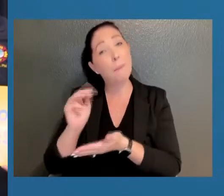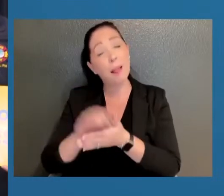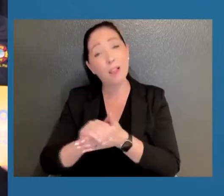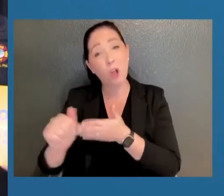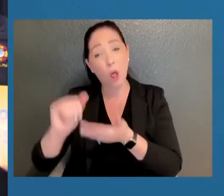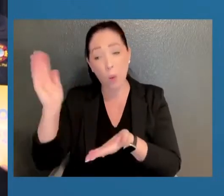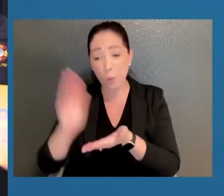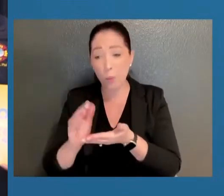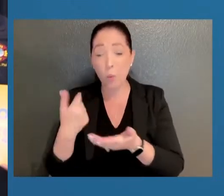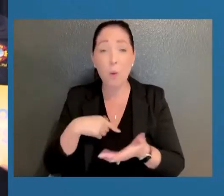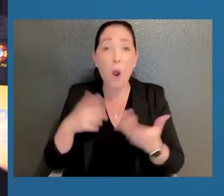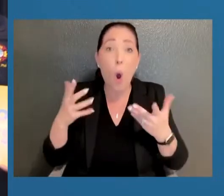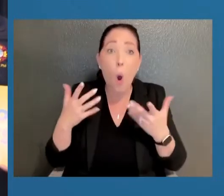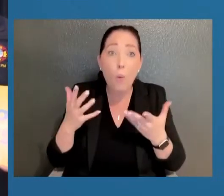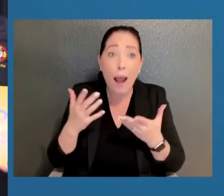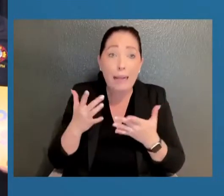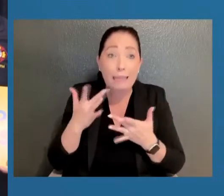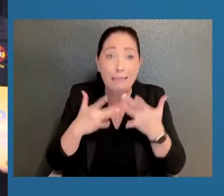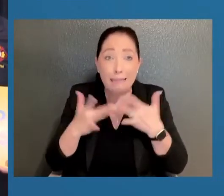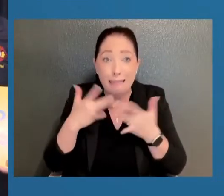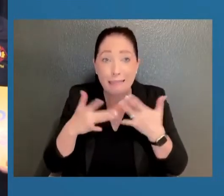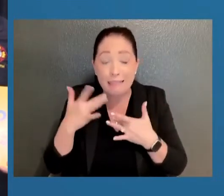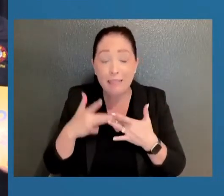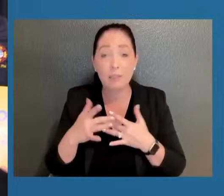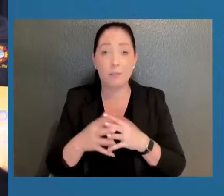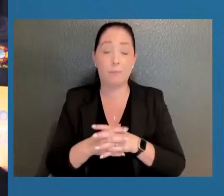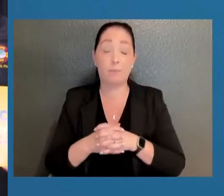small margins. So I want to just be